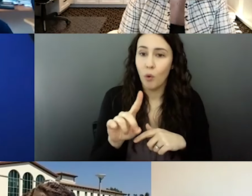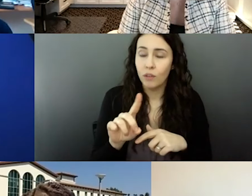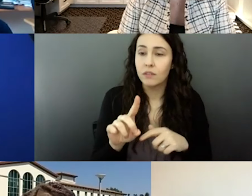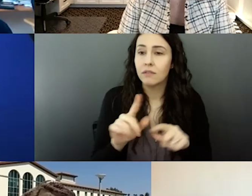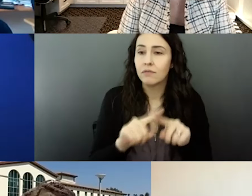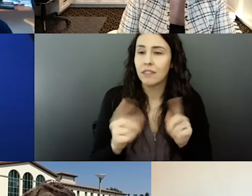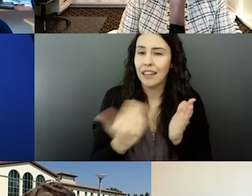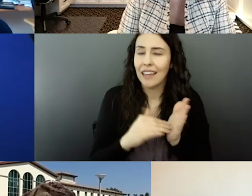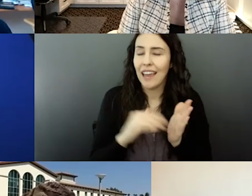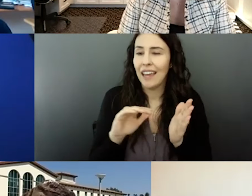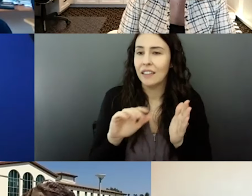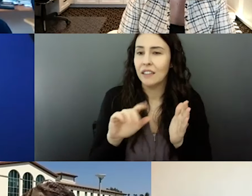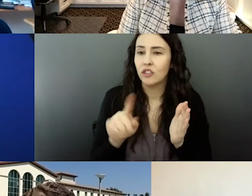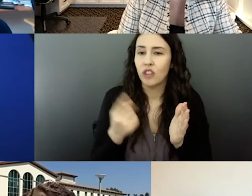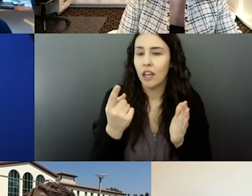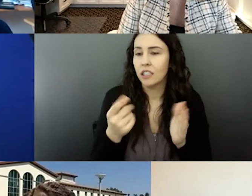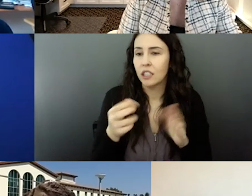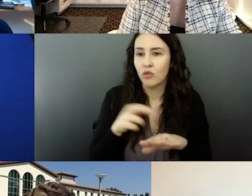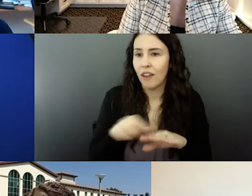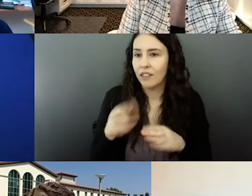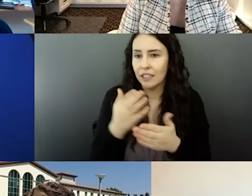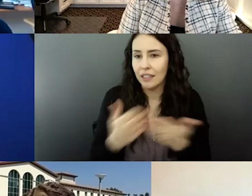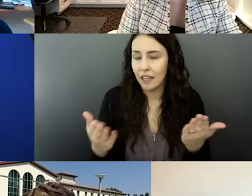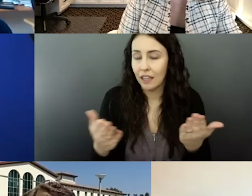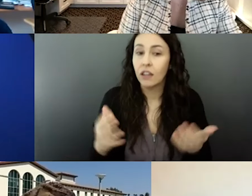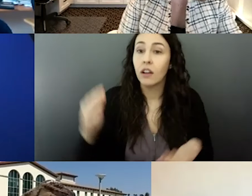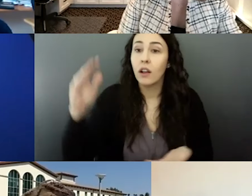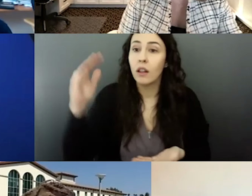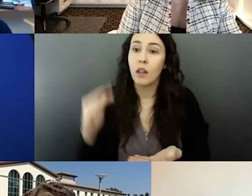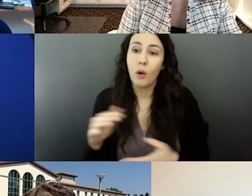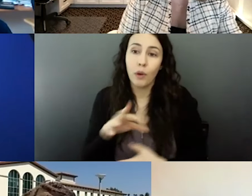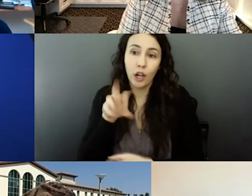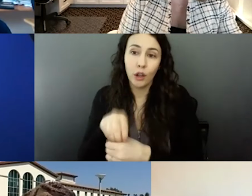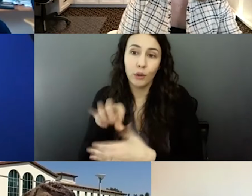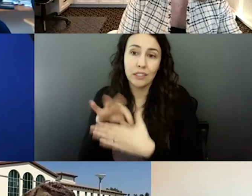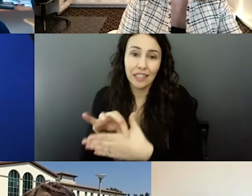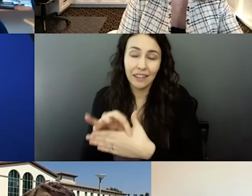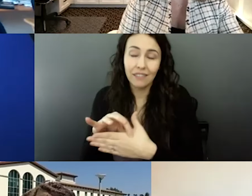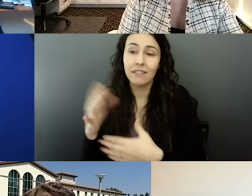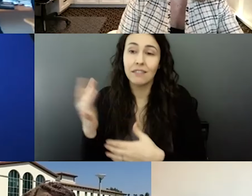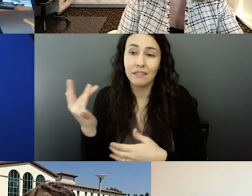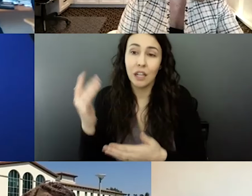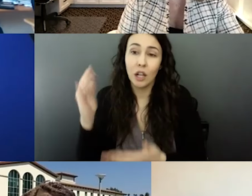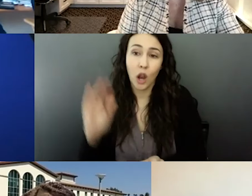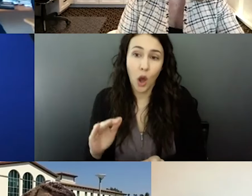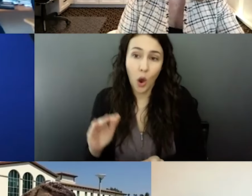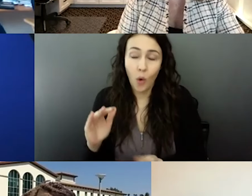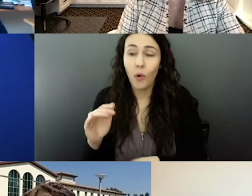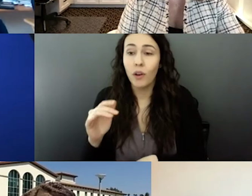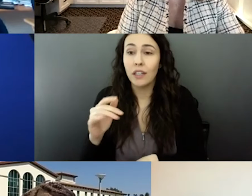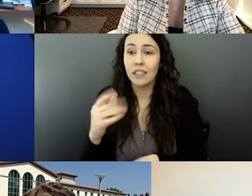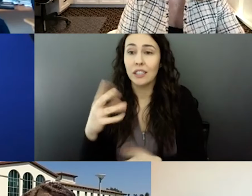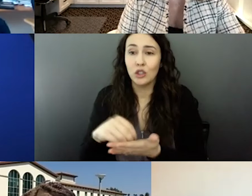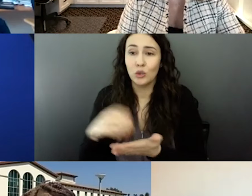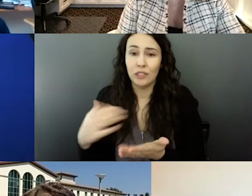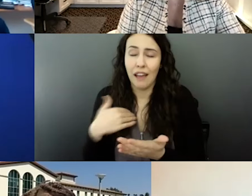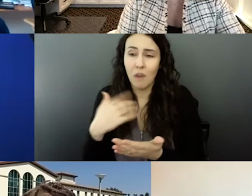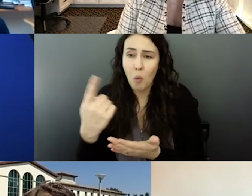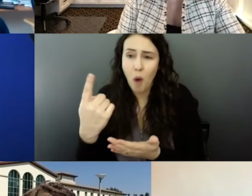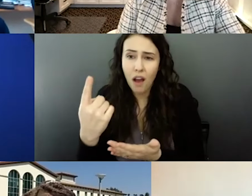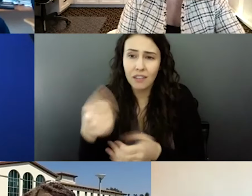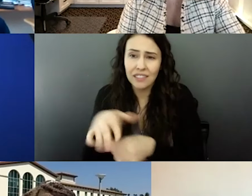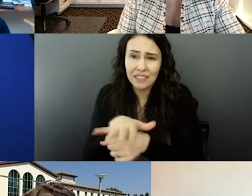then the low inclusiveness is students really have just one little space where they can bring in their cultural or